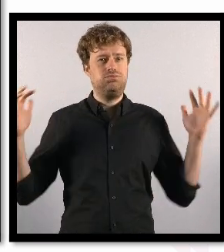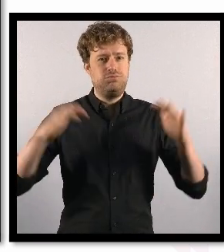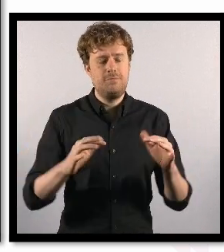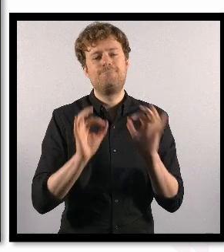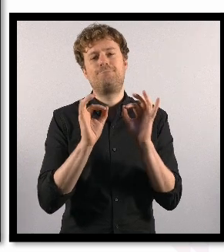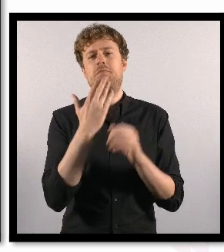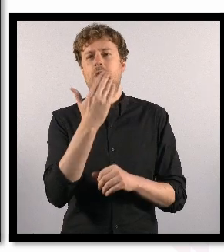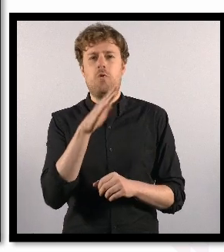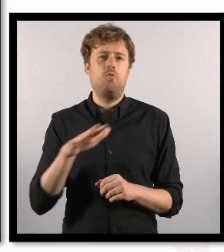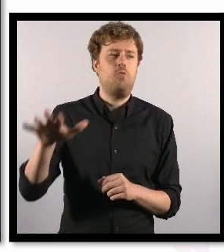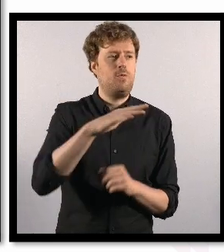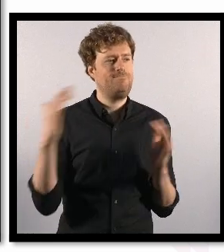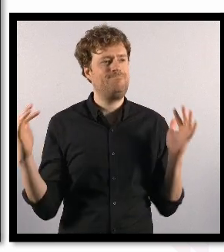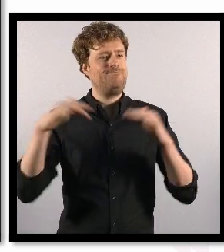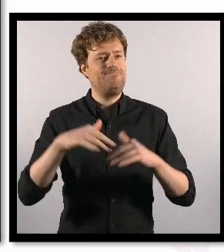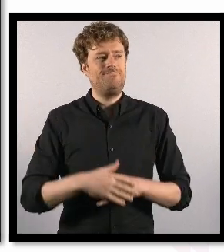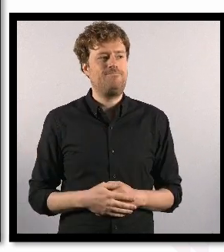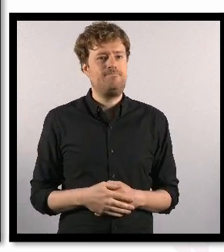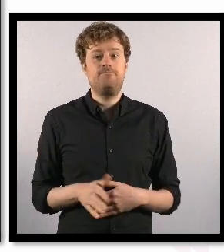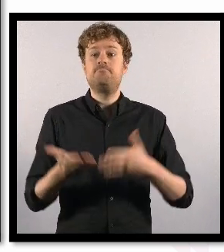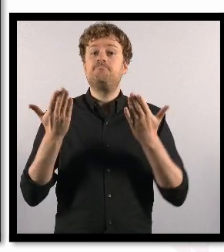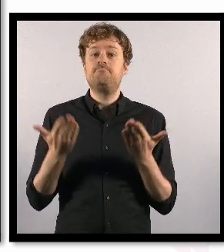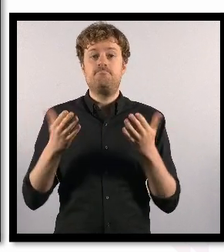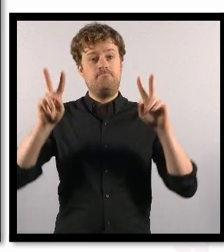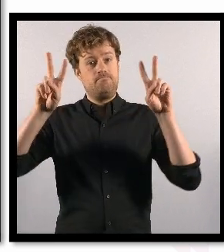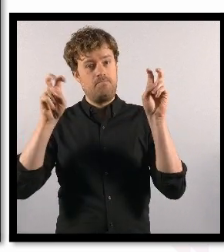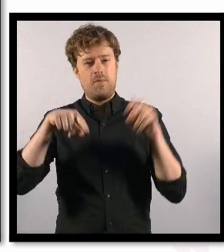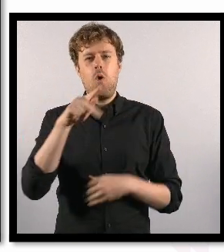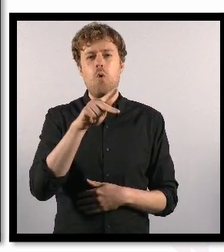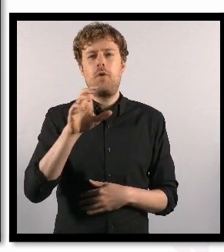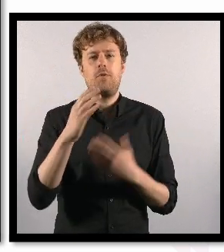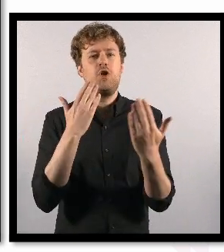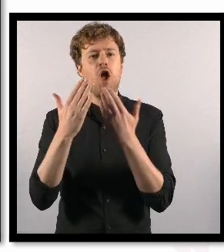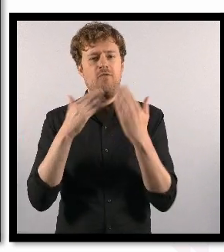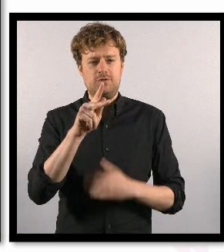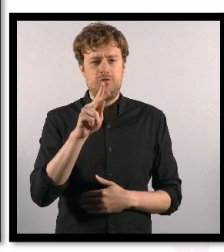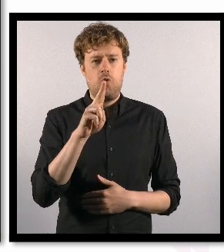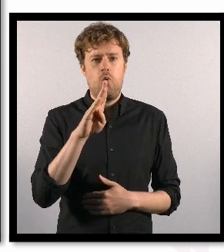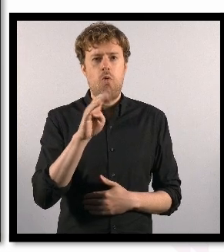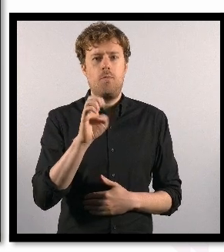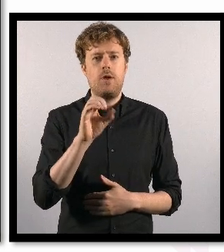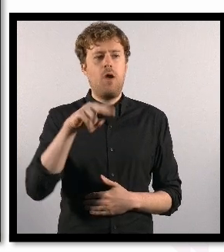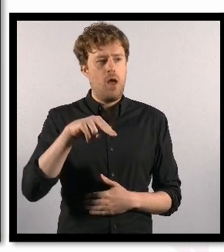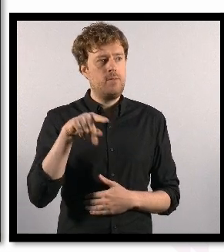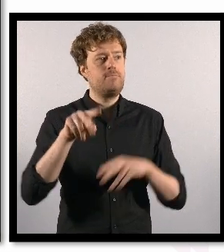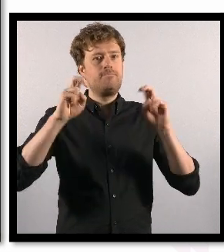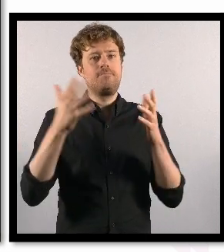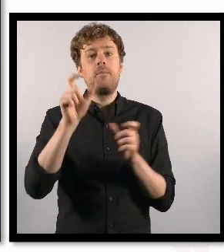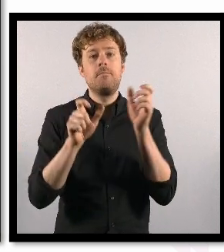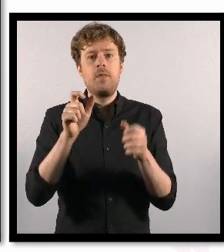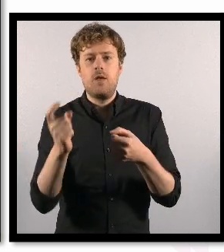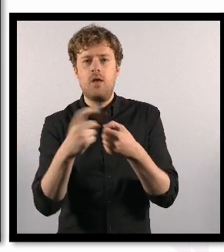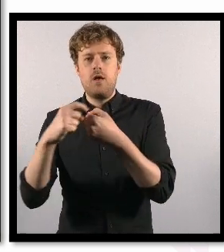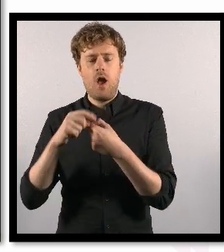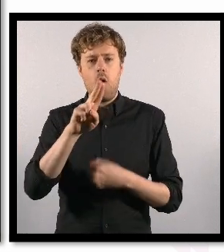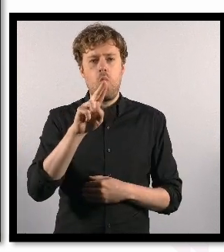organizations out there that are adopting cloud-native technology in all different phases, from like early days to massive deployments. And you